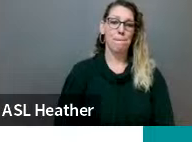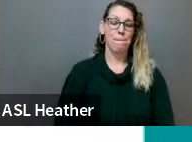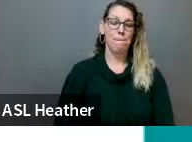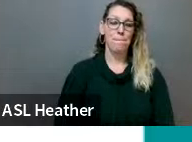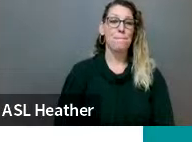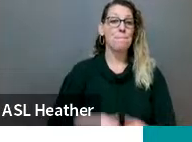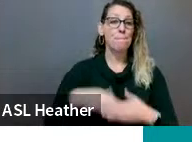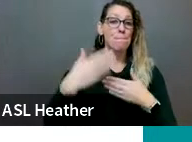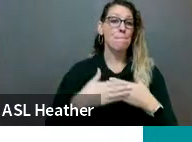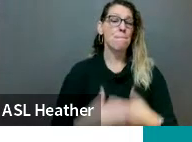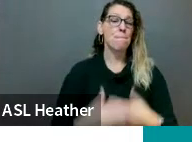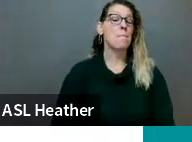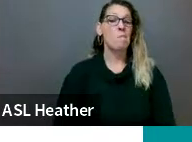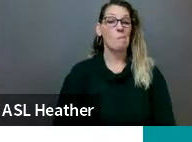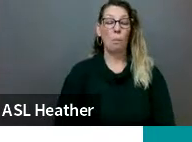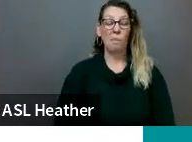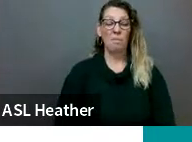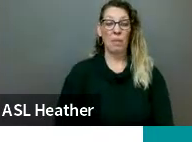Next slide.